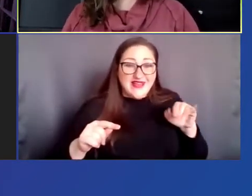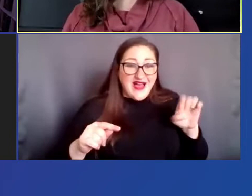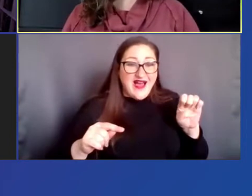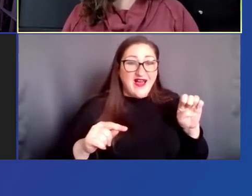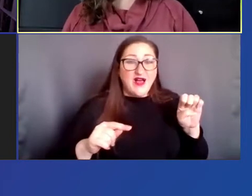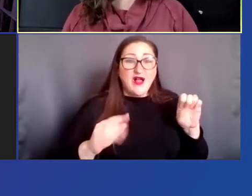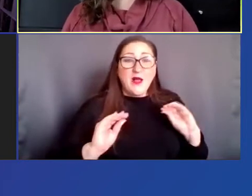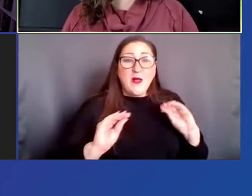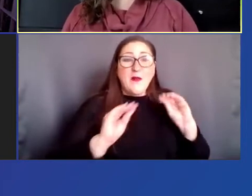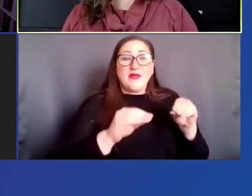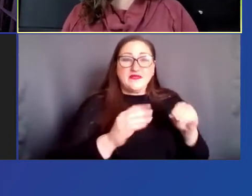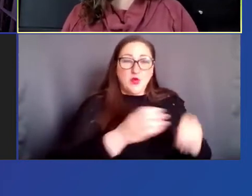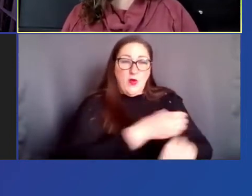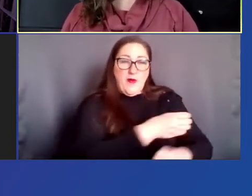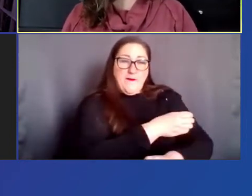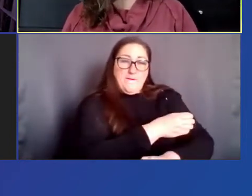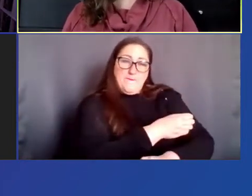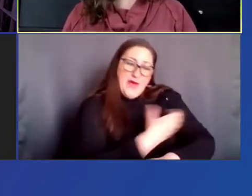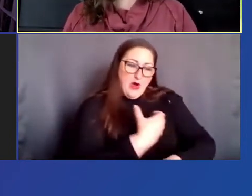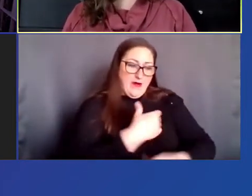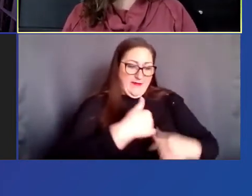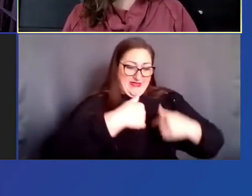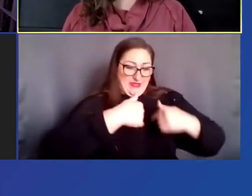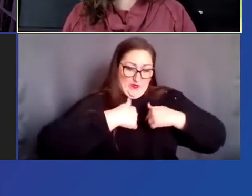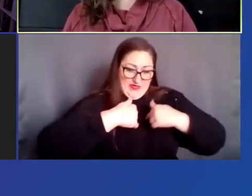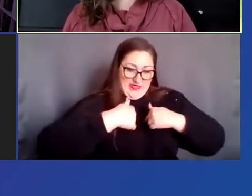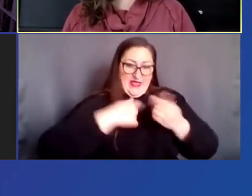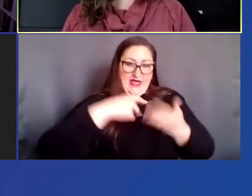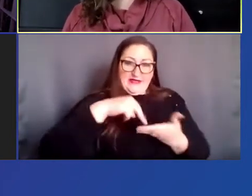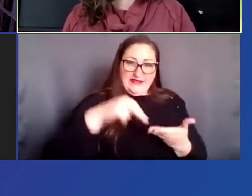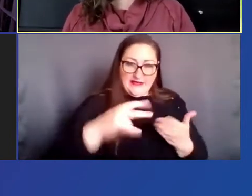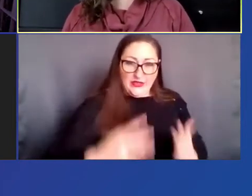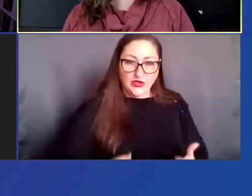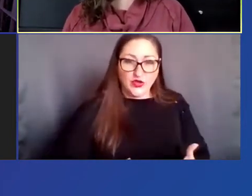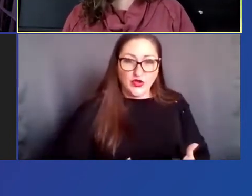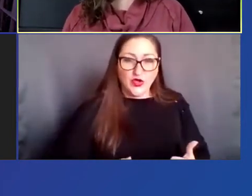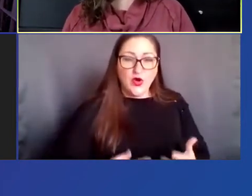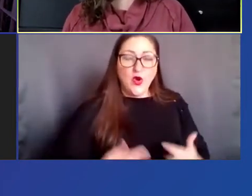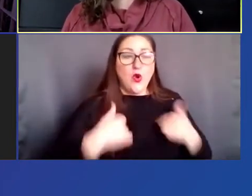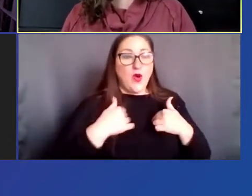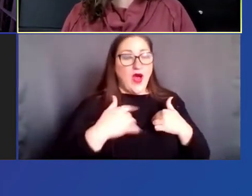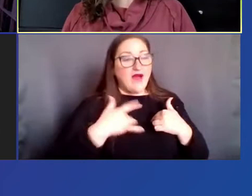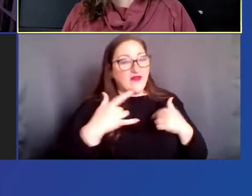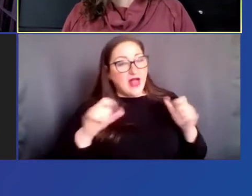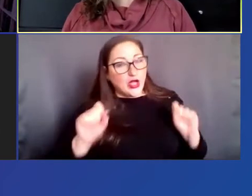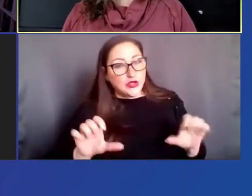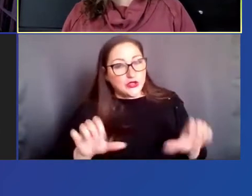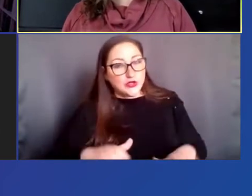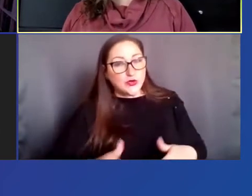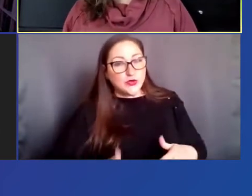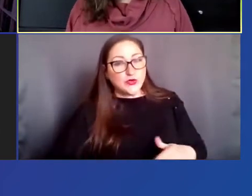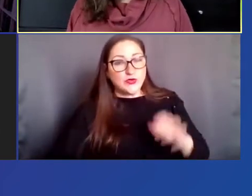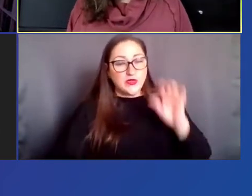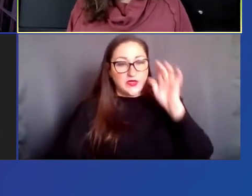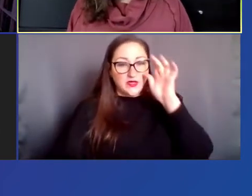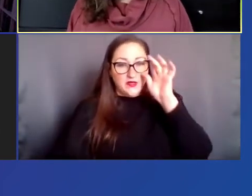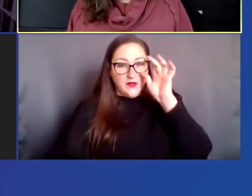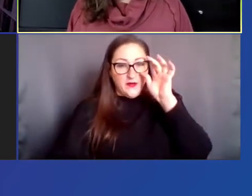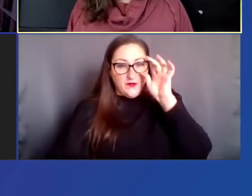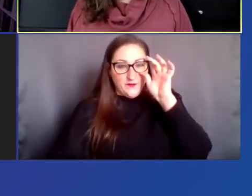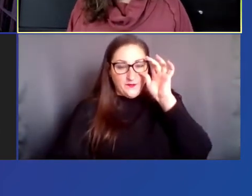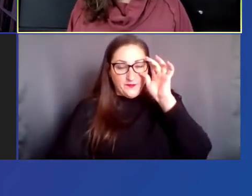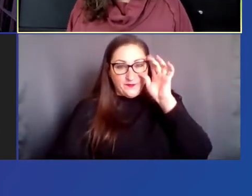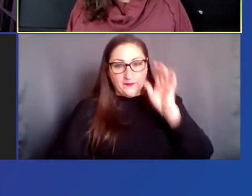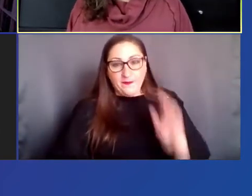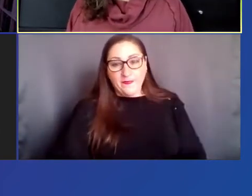and what empowerment meant to them in those moments, however brave they felt like they needed to be or could be. And that